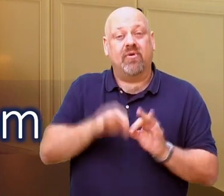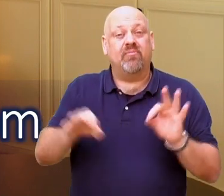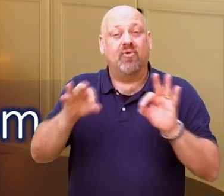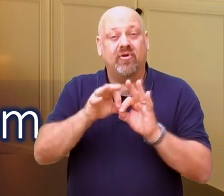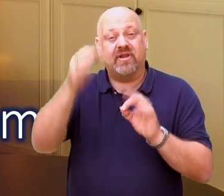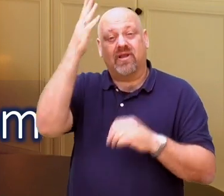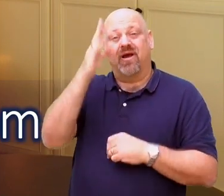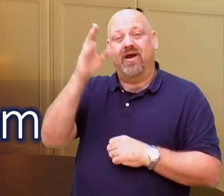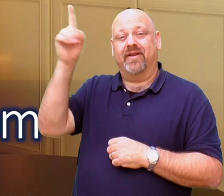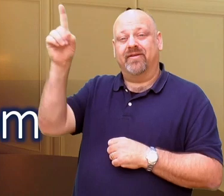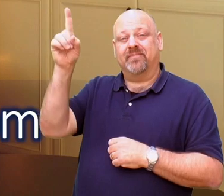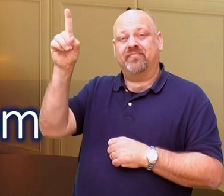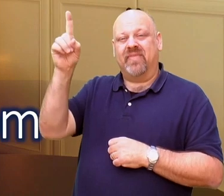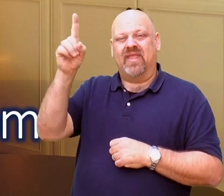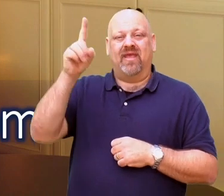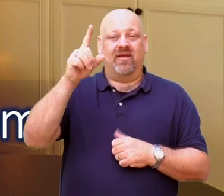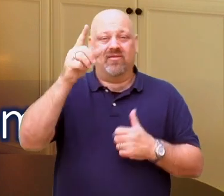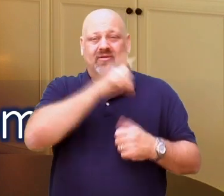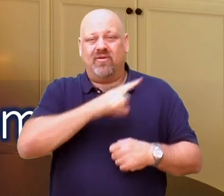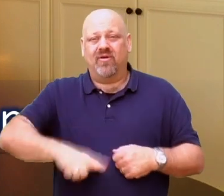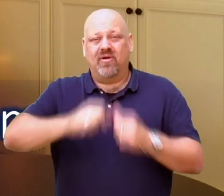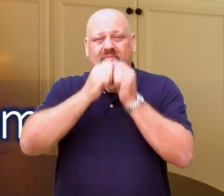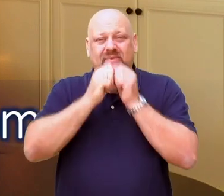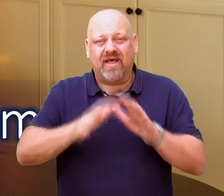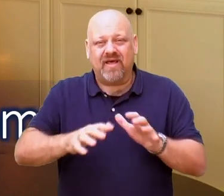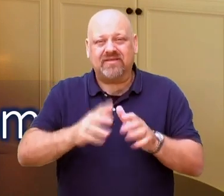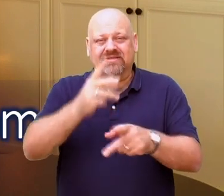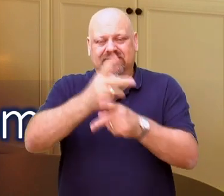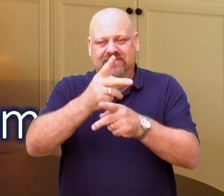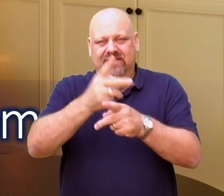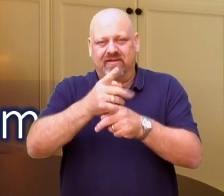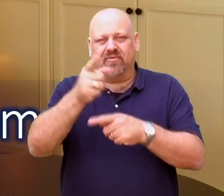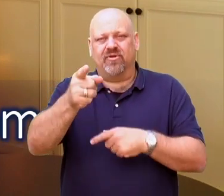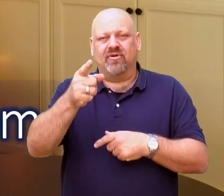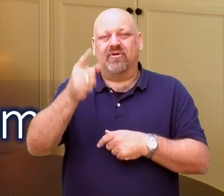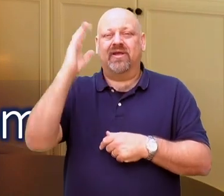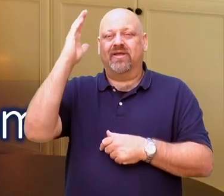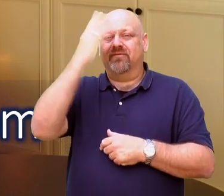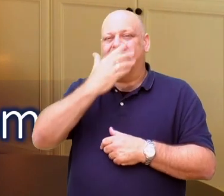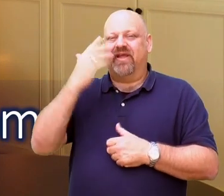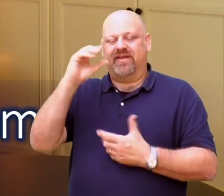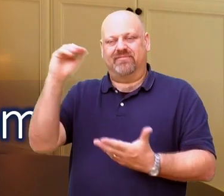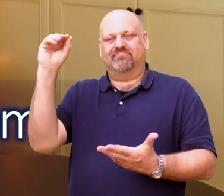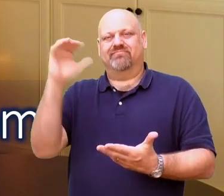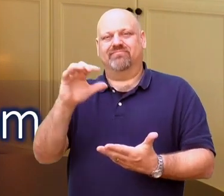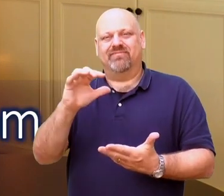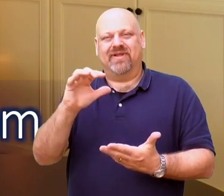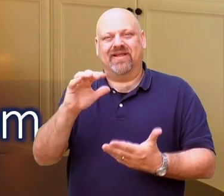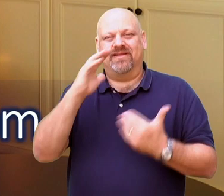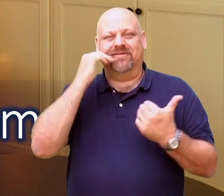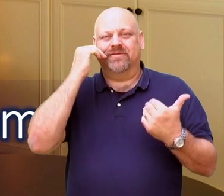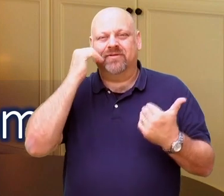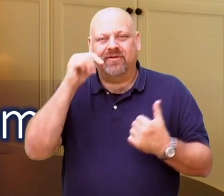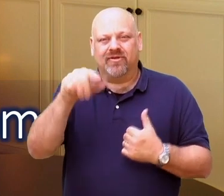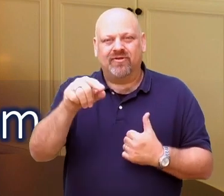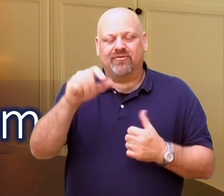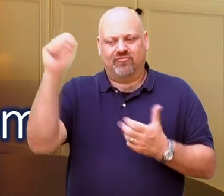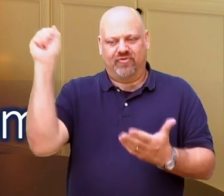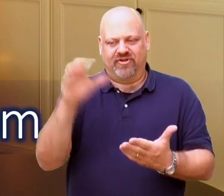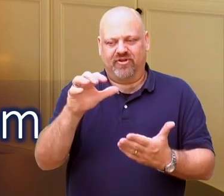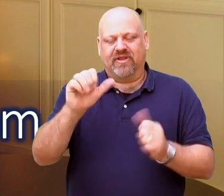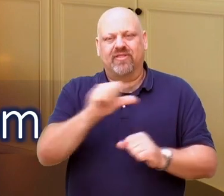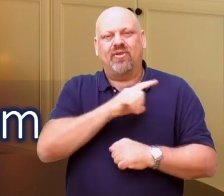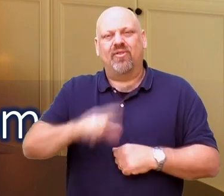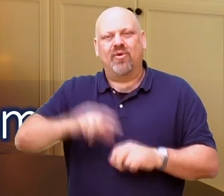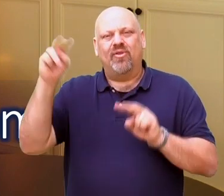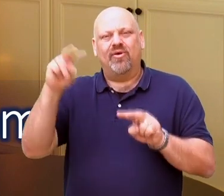God. May the Lord bless you and keep you, and make his face to shine upon you and be gracious to you. May the Lord